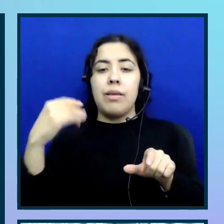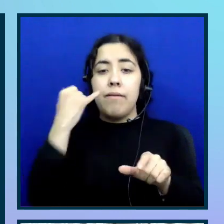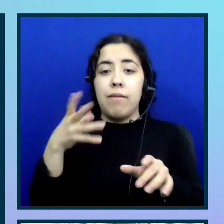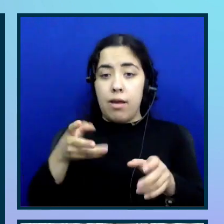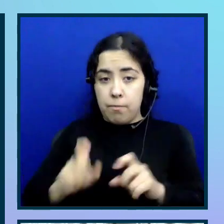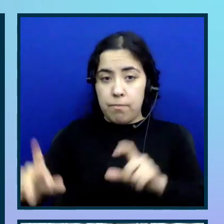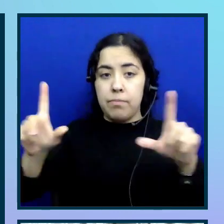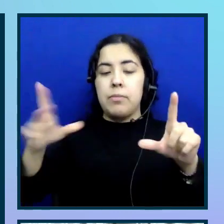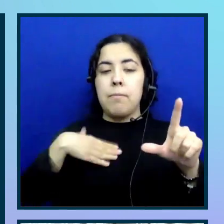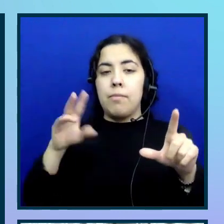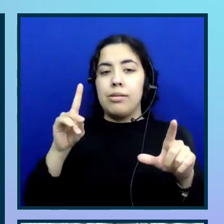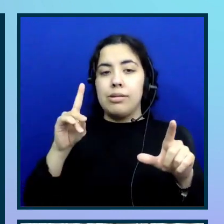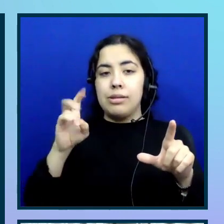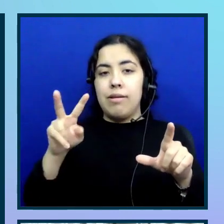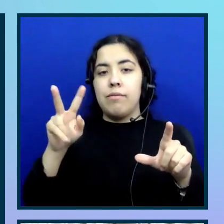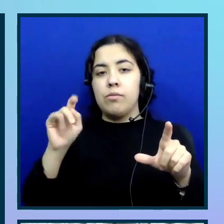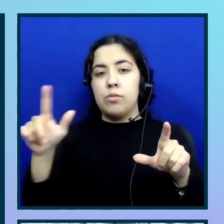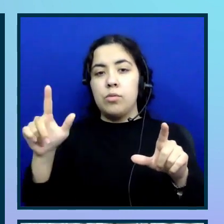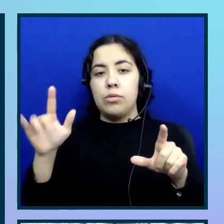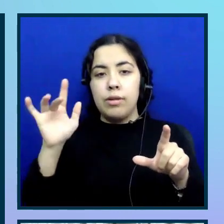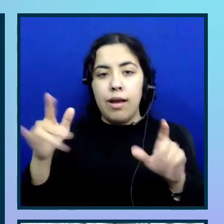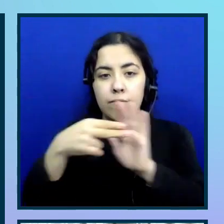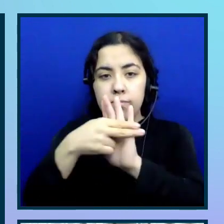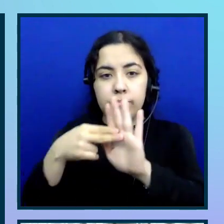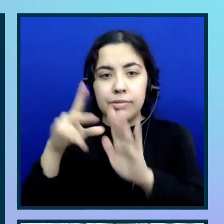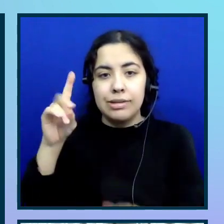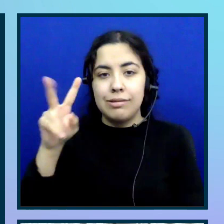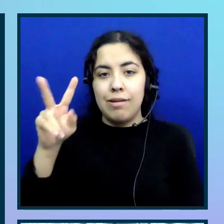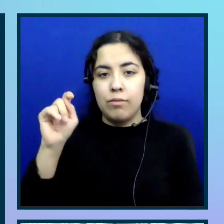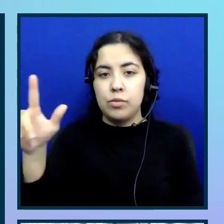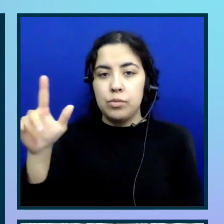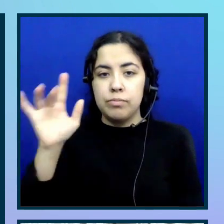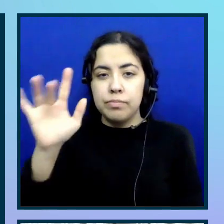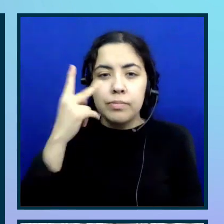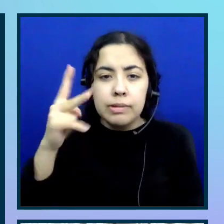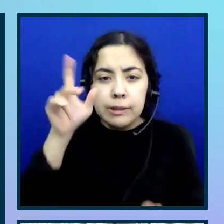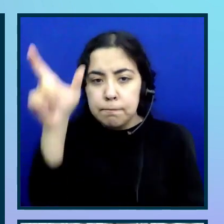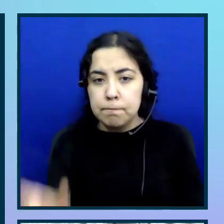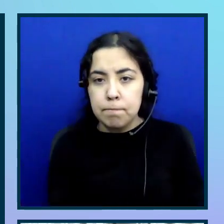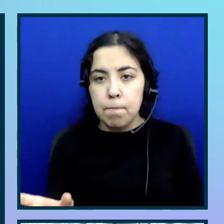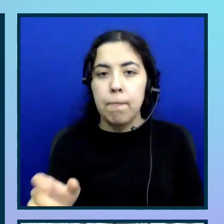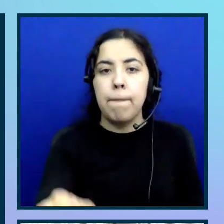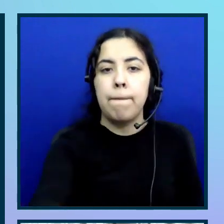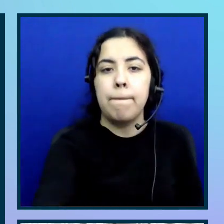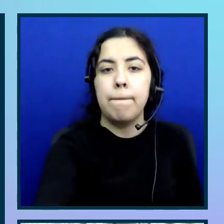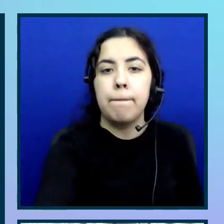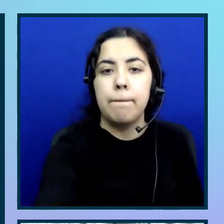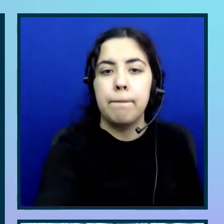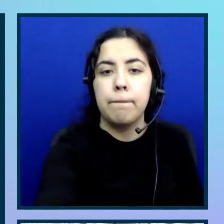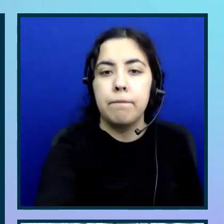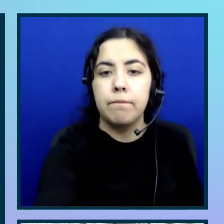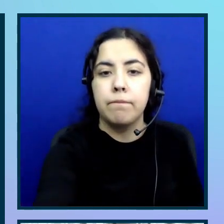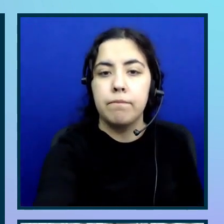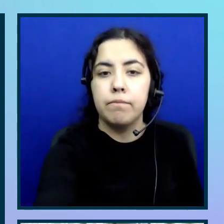tab here labeled Axe DevTools. So going to this, I can see right here, there's a call to action of let's